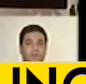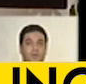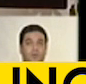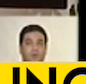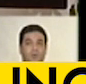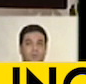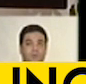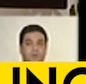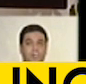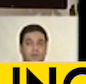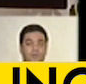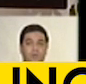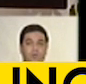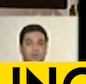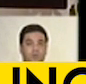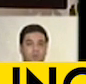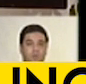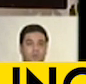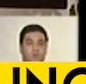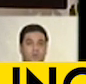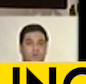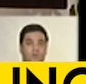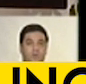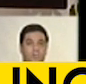ilm talibi ilmi yo'q.